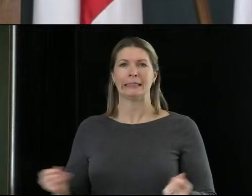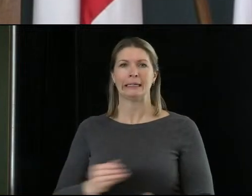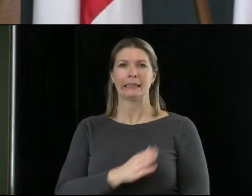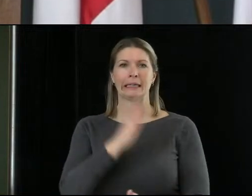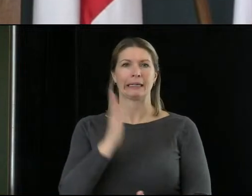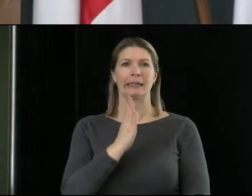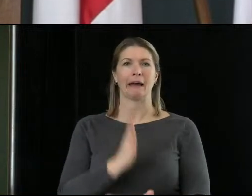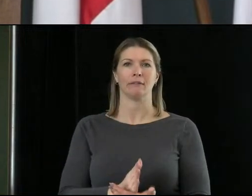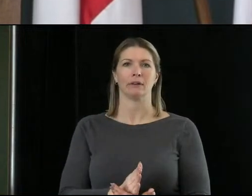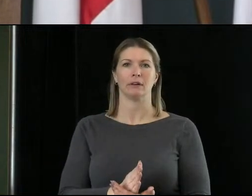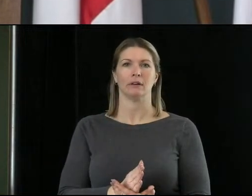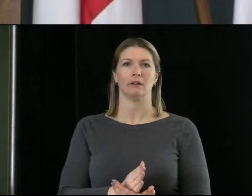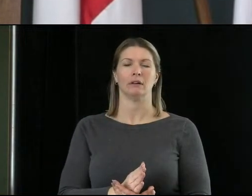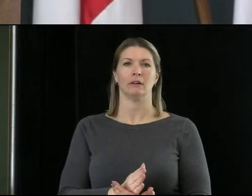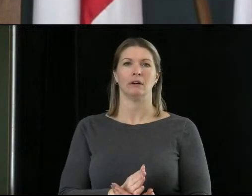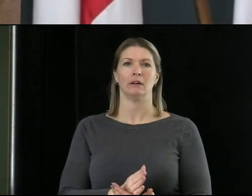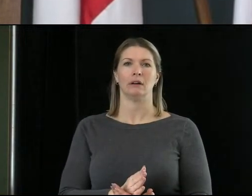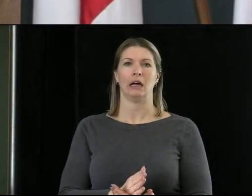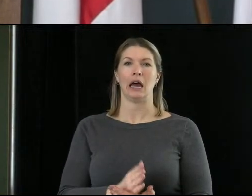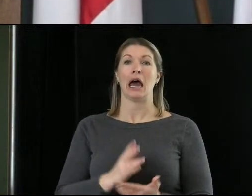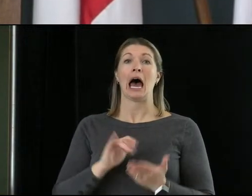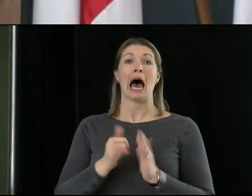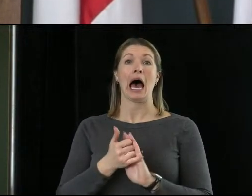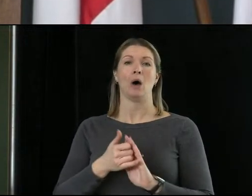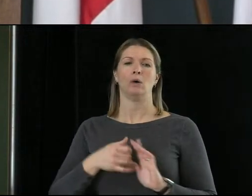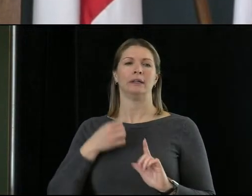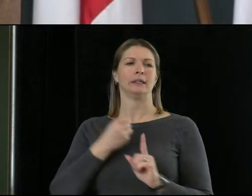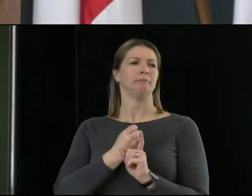and the emptiness is unbearable.